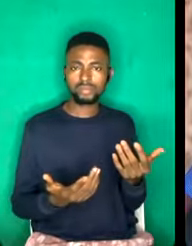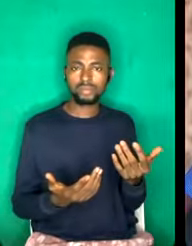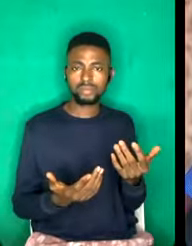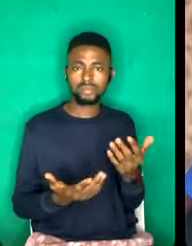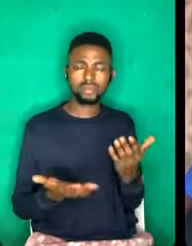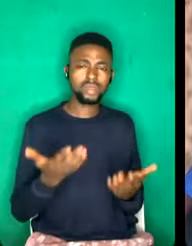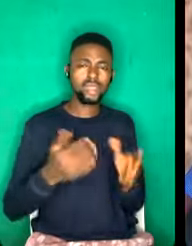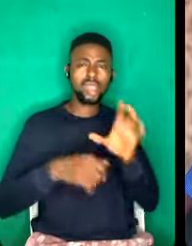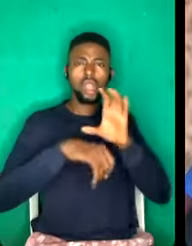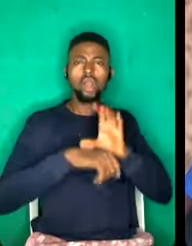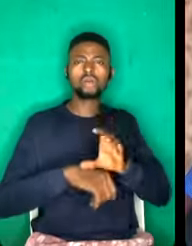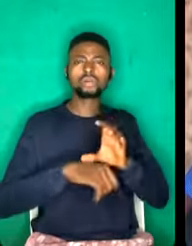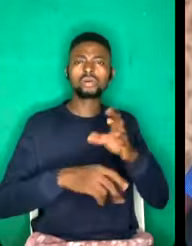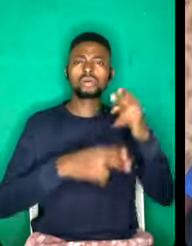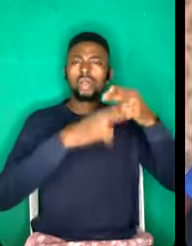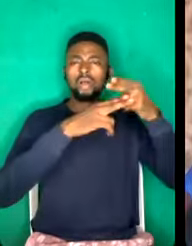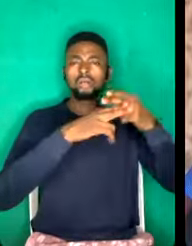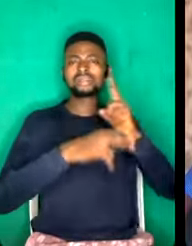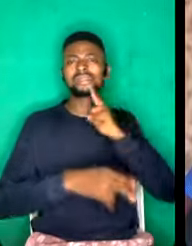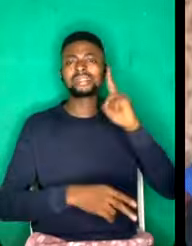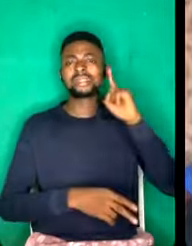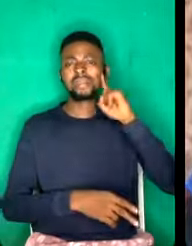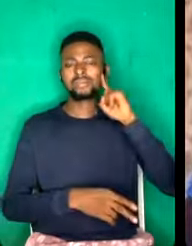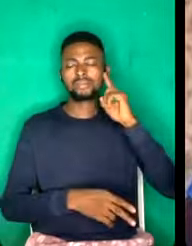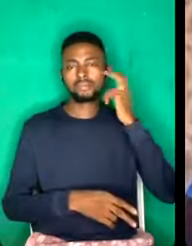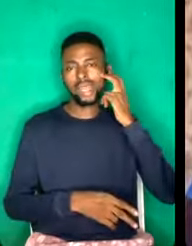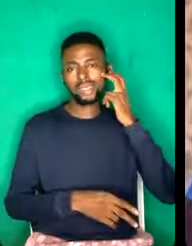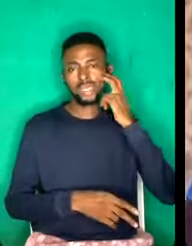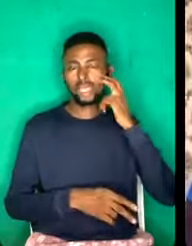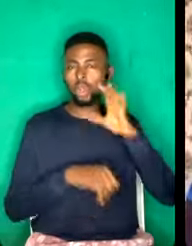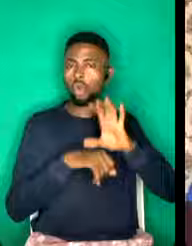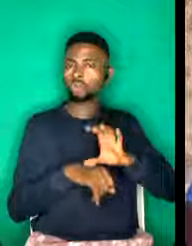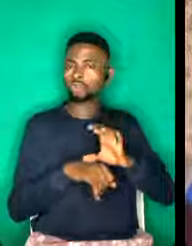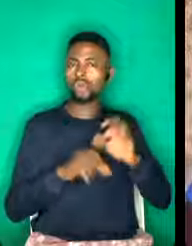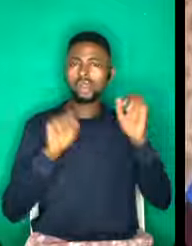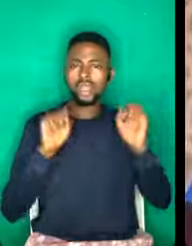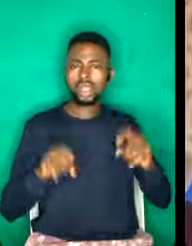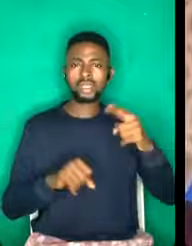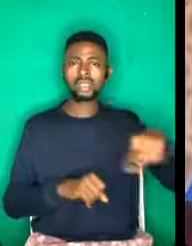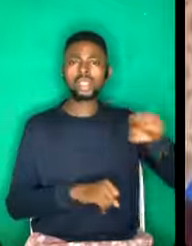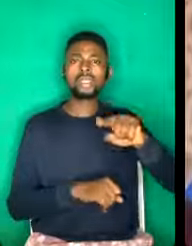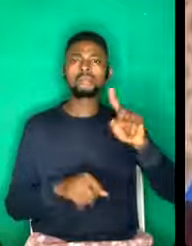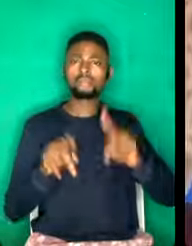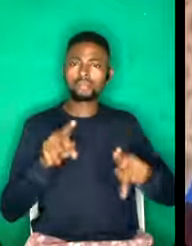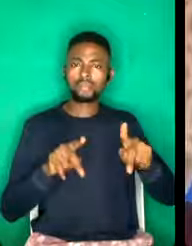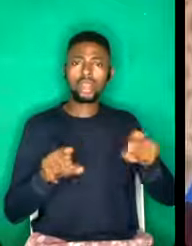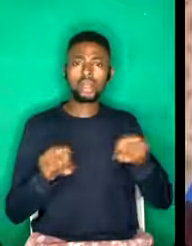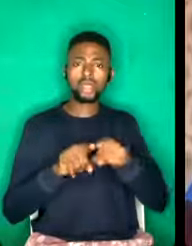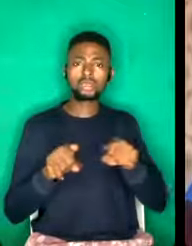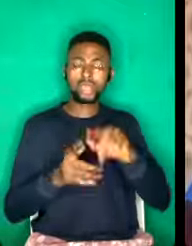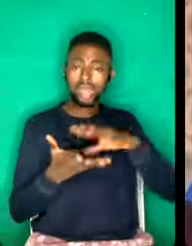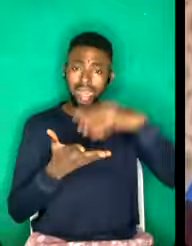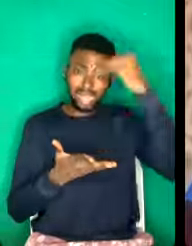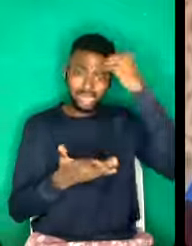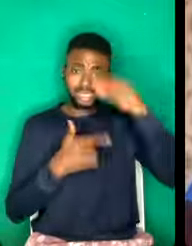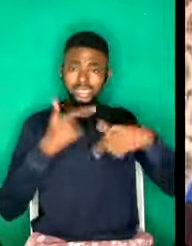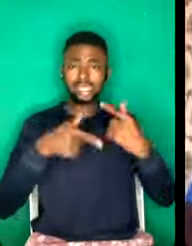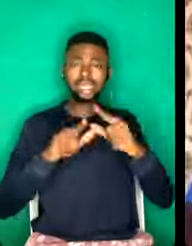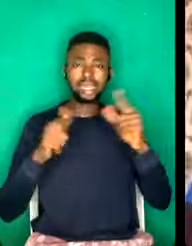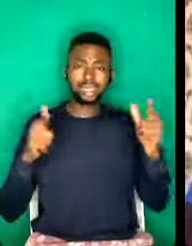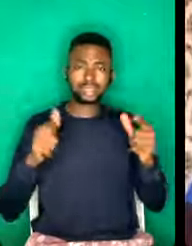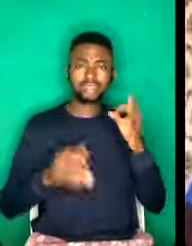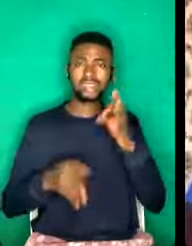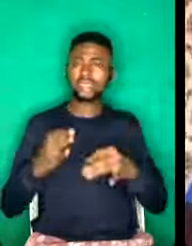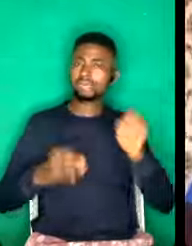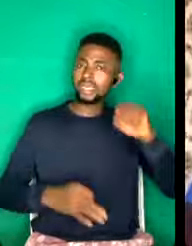calls deaf-blind culture, right? Can they also learn sign language? If yes, is it the same sign language